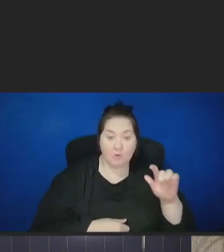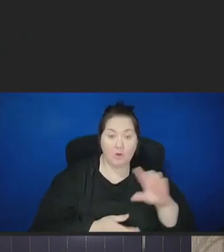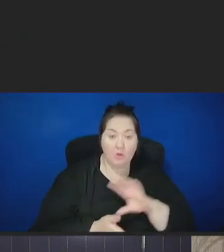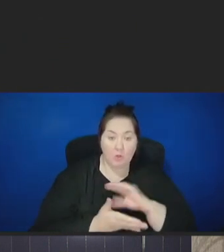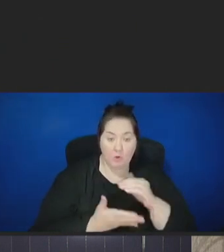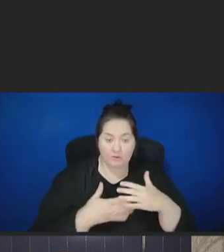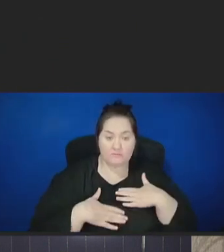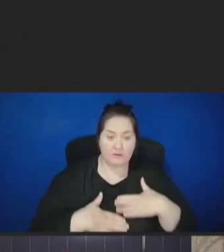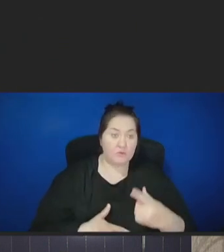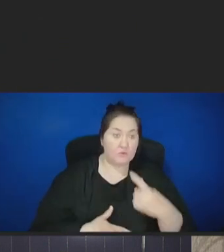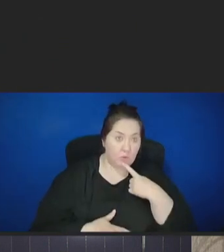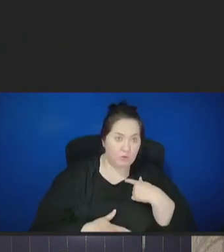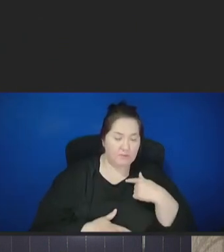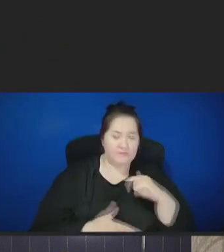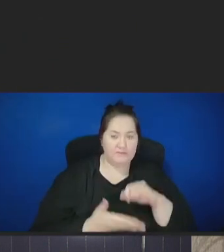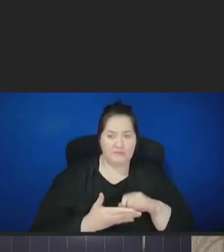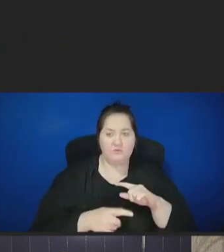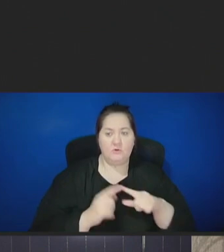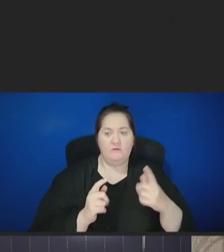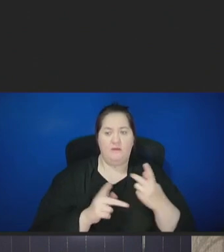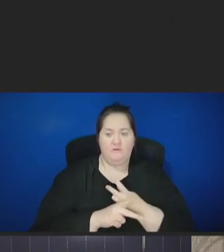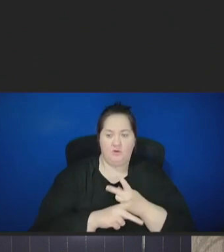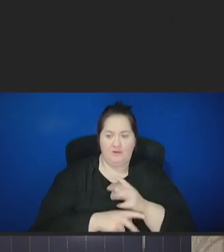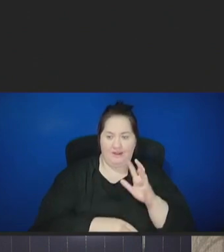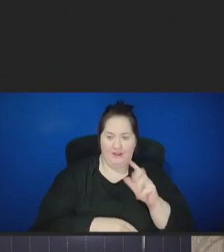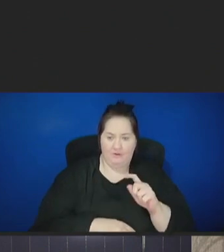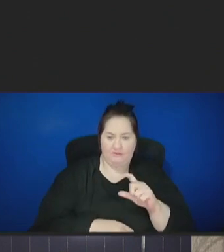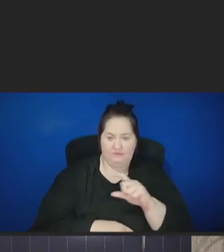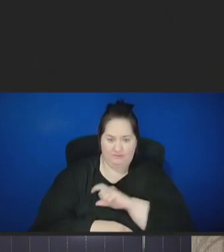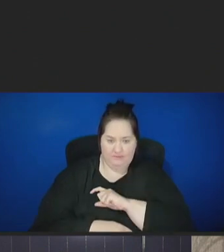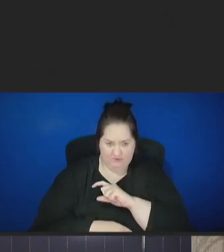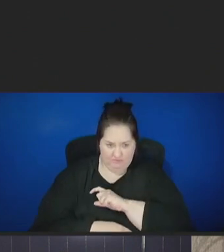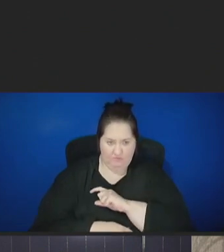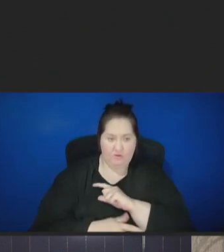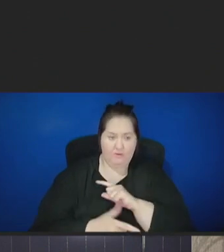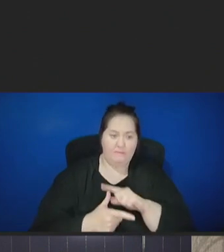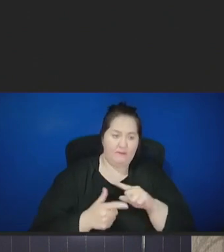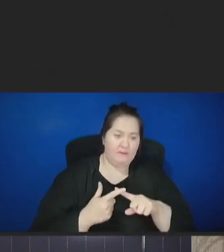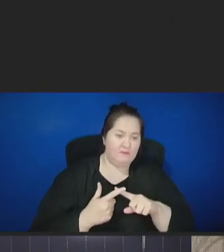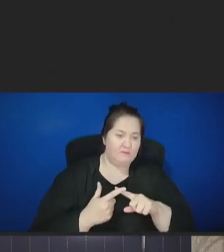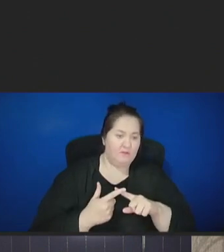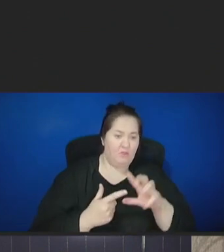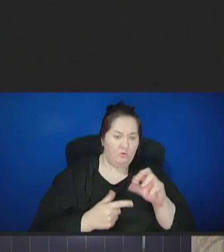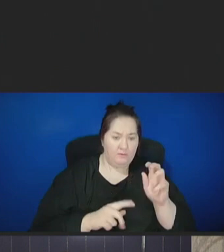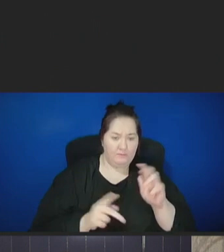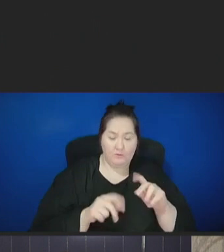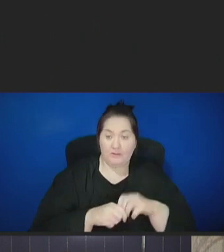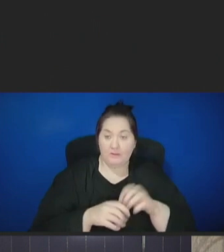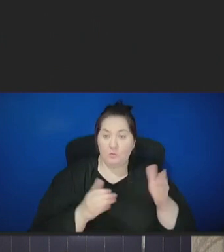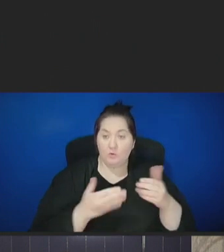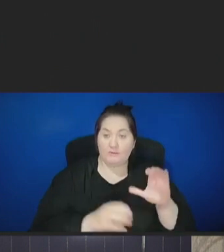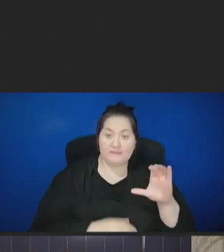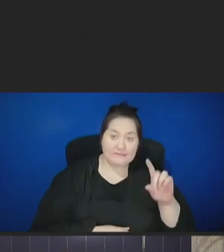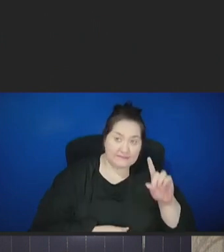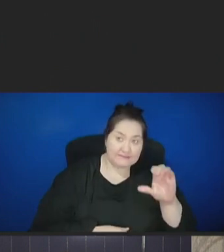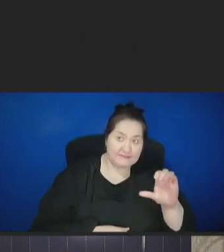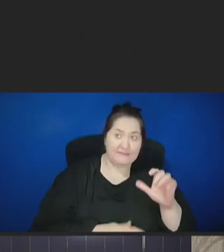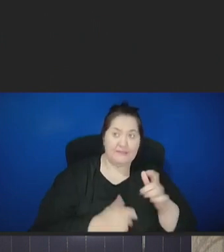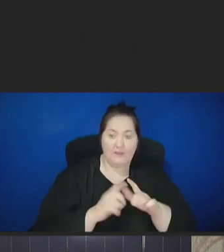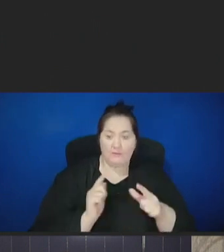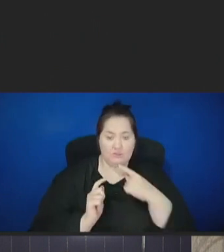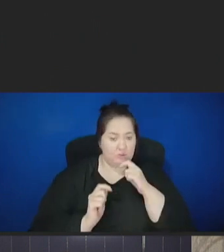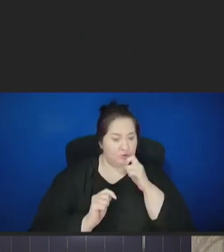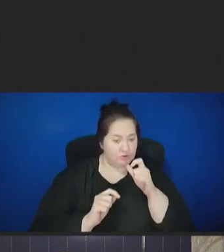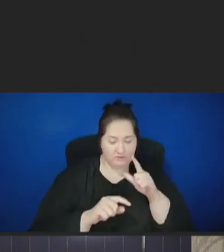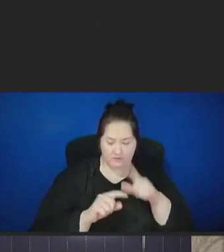body told us that. So if I figure this out as a police officer, there's 30 people in that room. The CDC language says he shouldn't have got that live